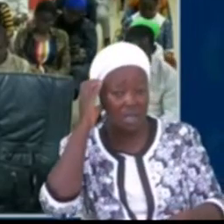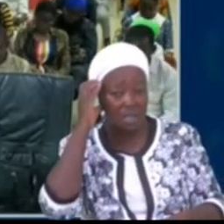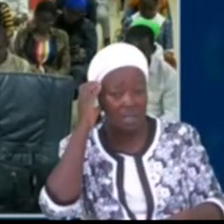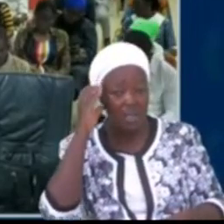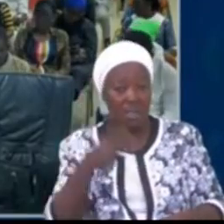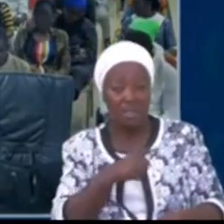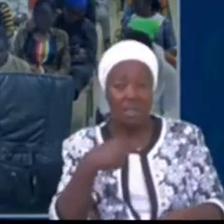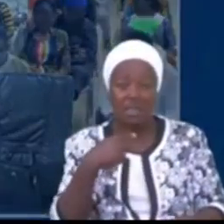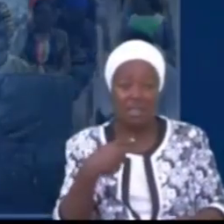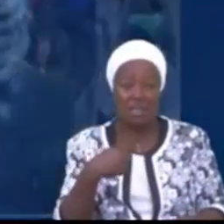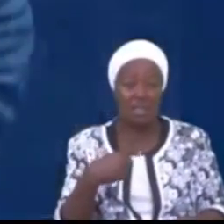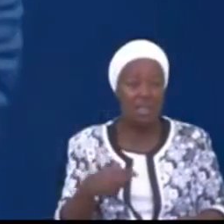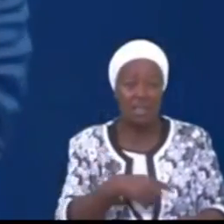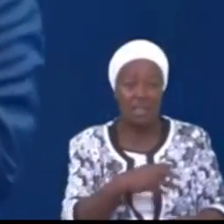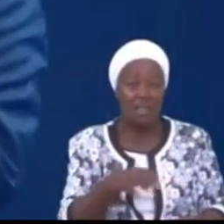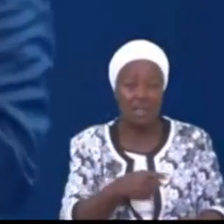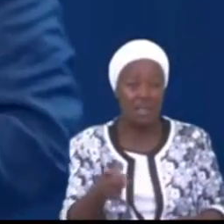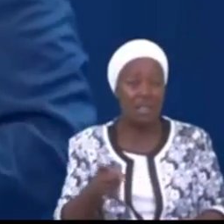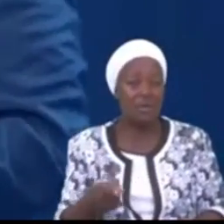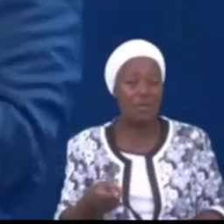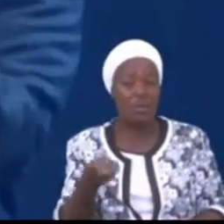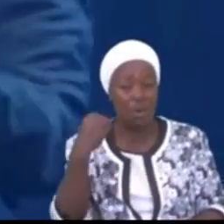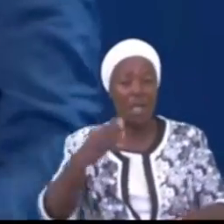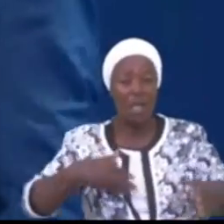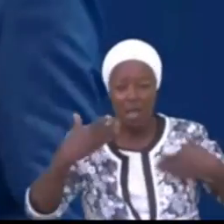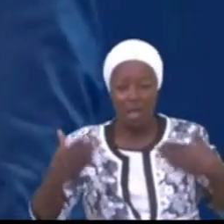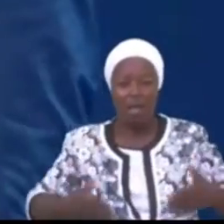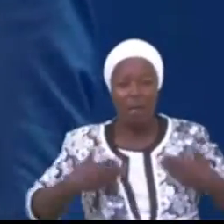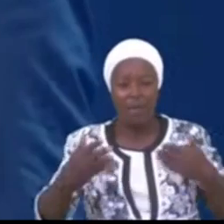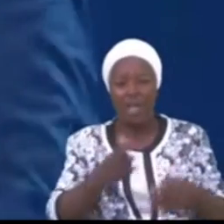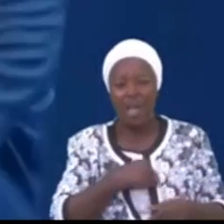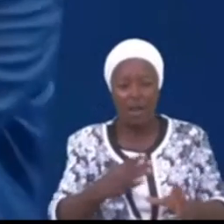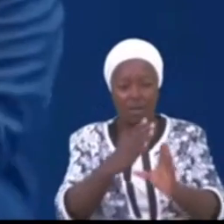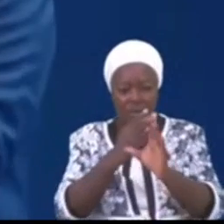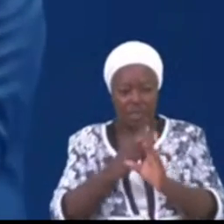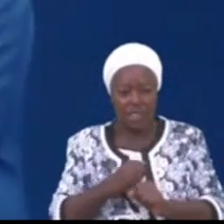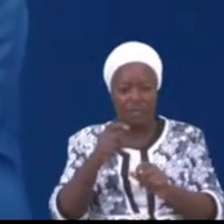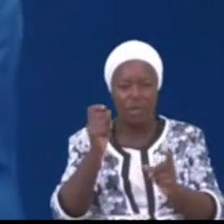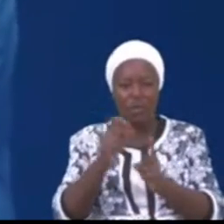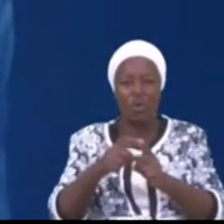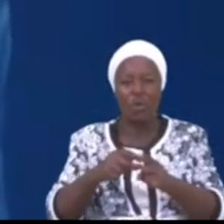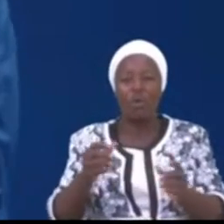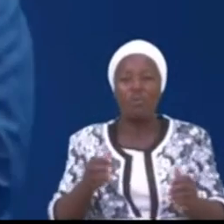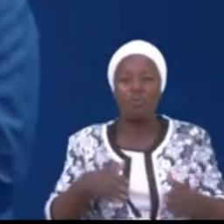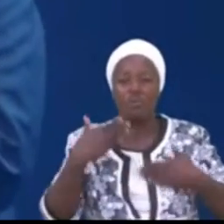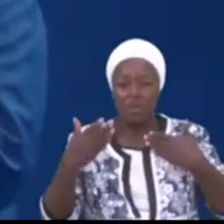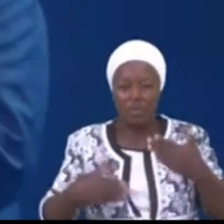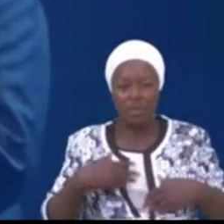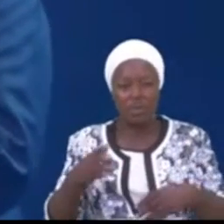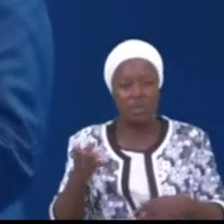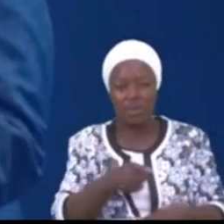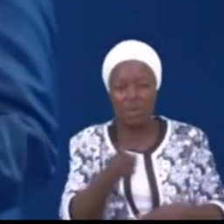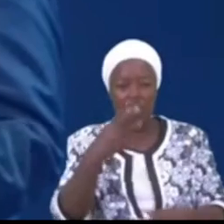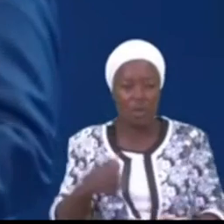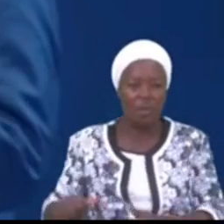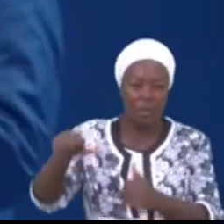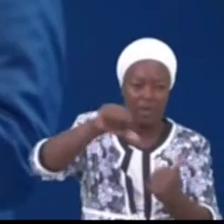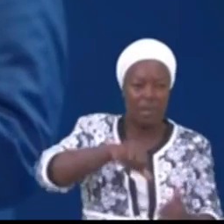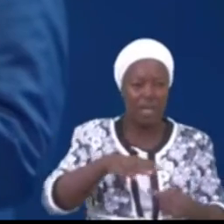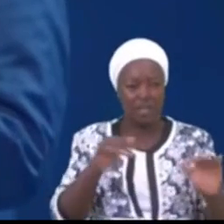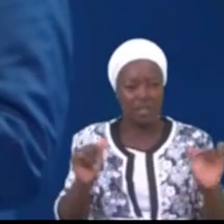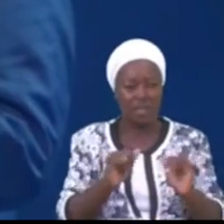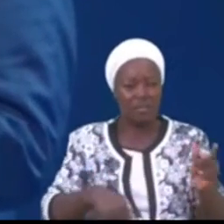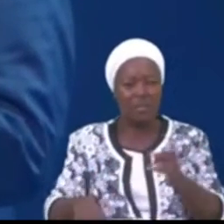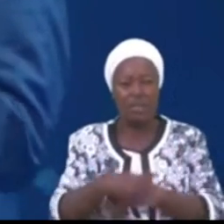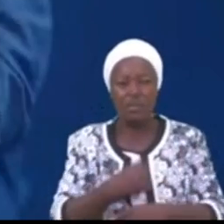they heard gladly and received the word gladly. They were baptized, and the same day they were added